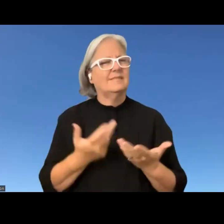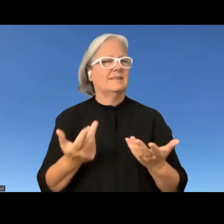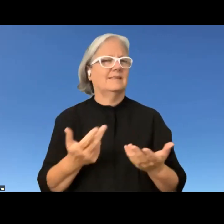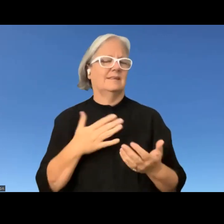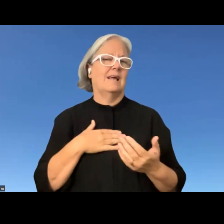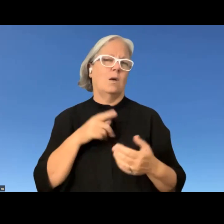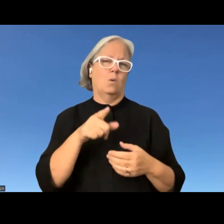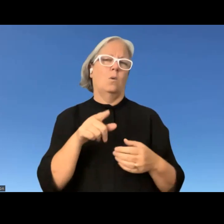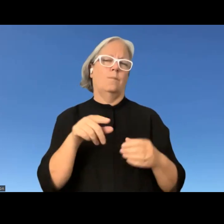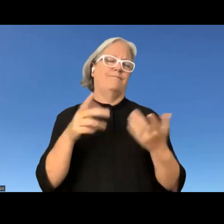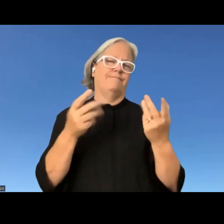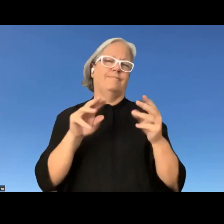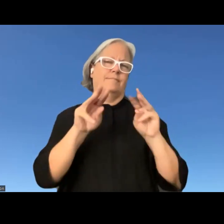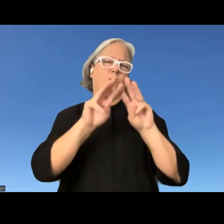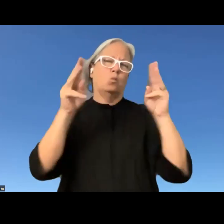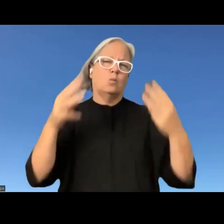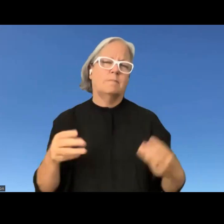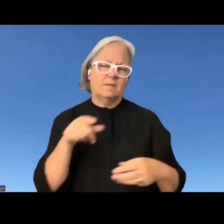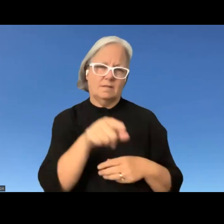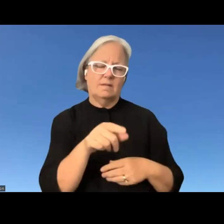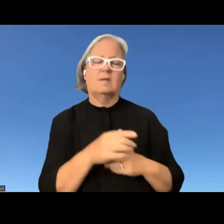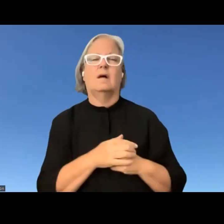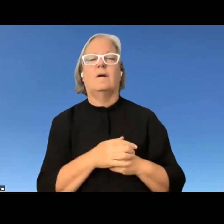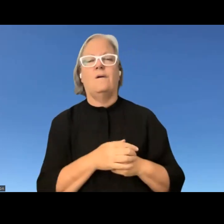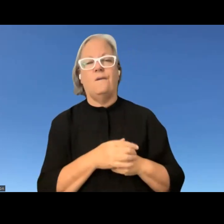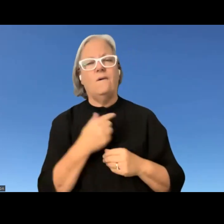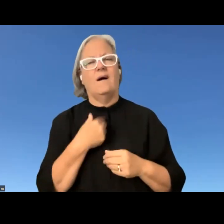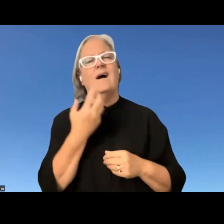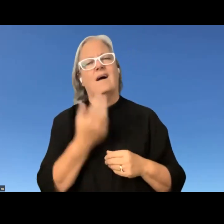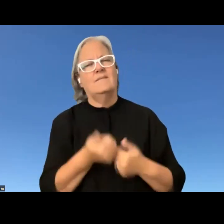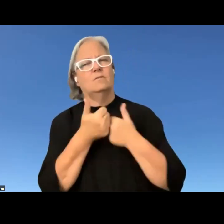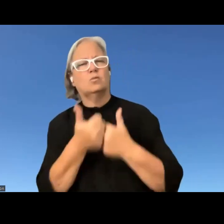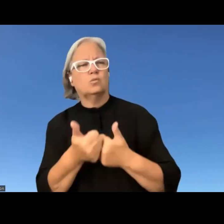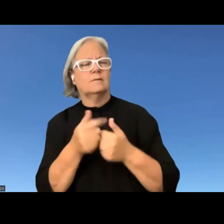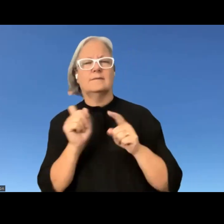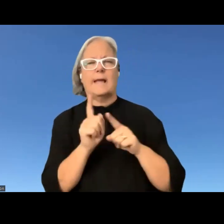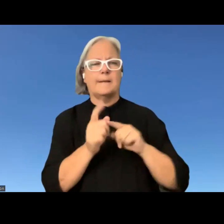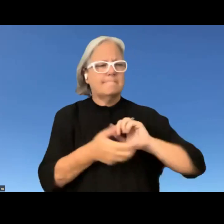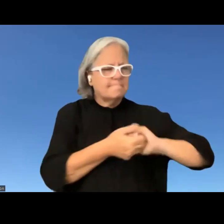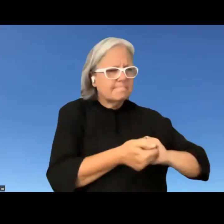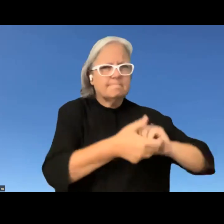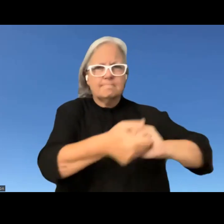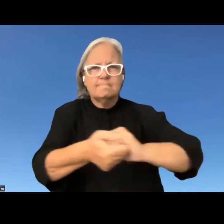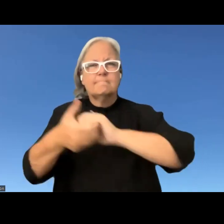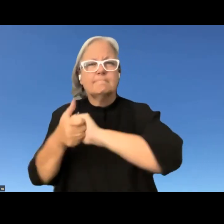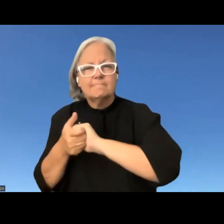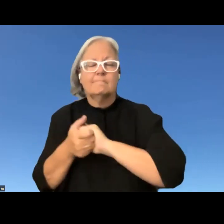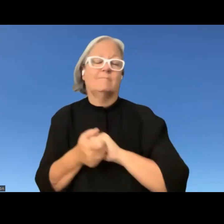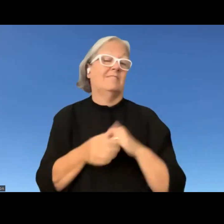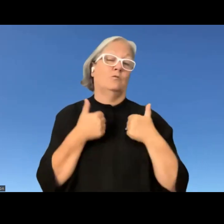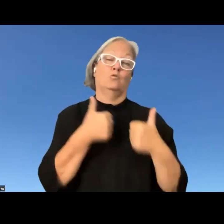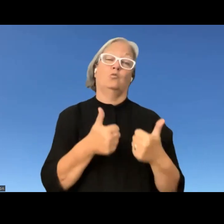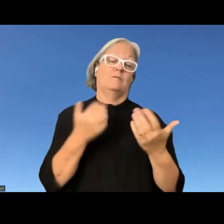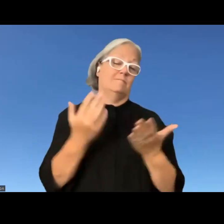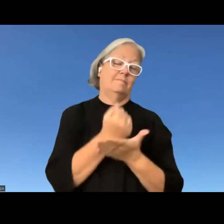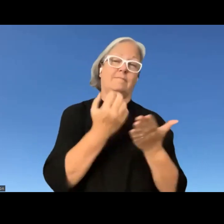have the good partners on this Scaling Solution program, and it has been a great success also for